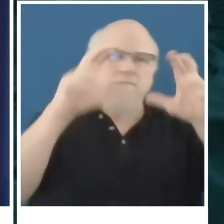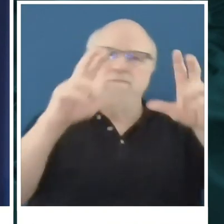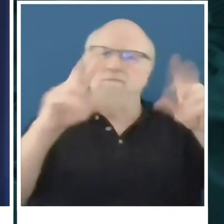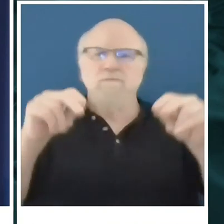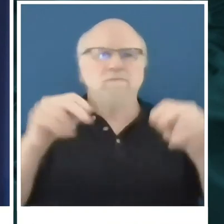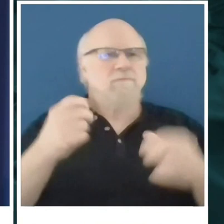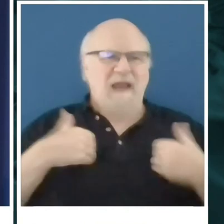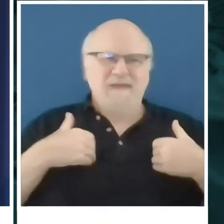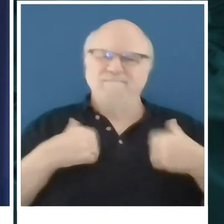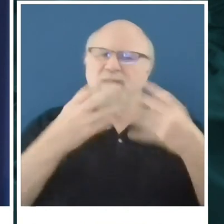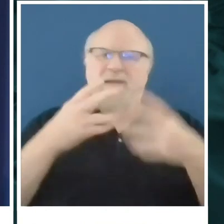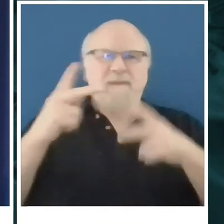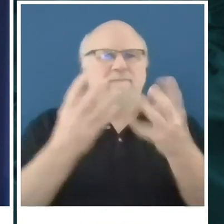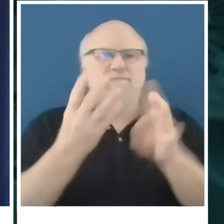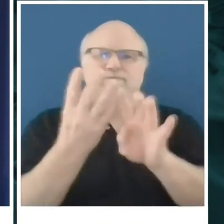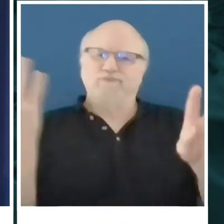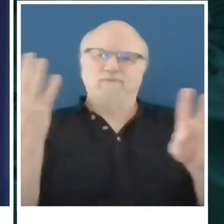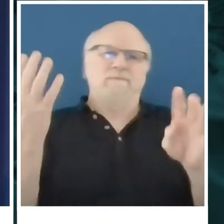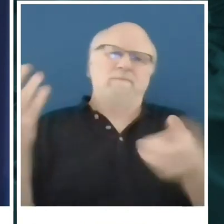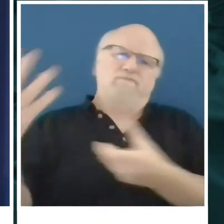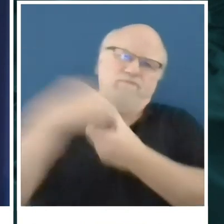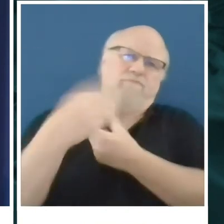known this the whole time, but I was on a call this morning.